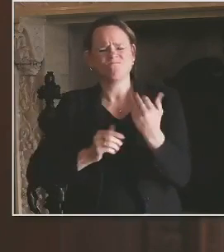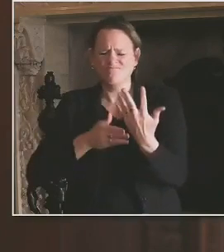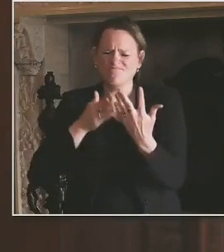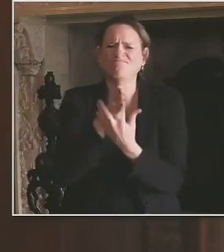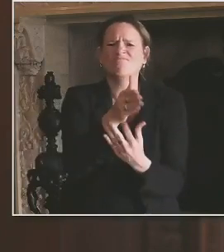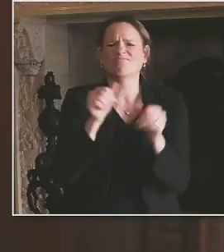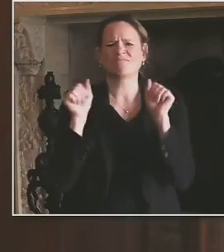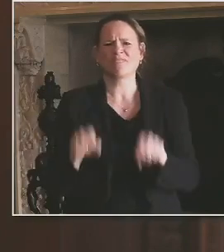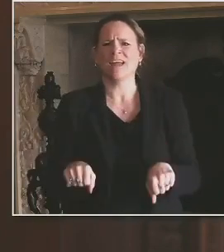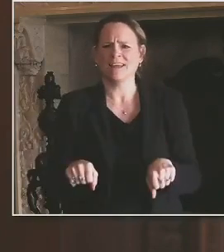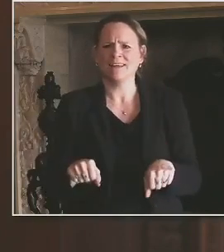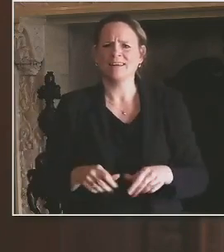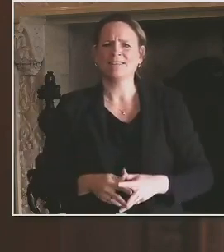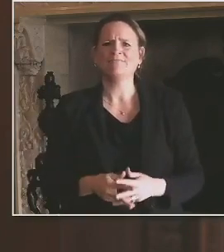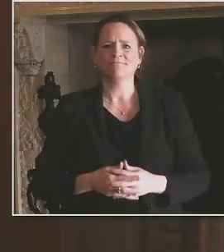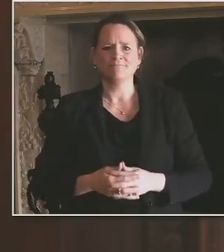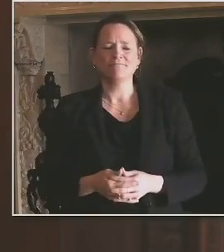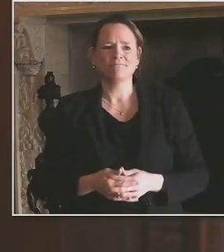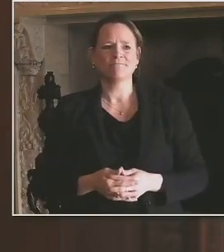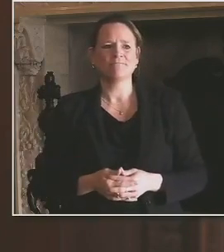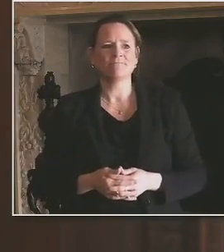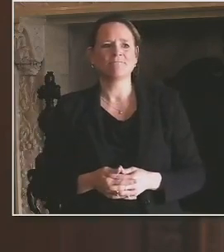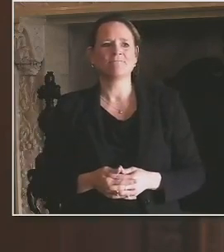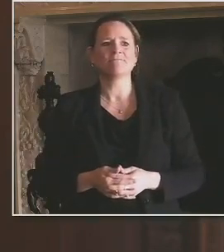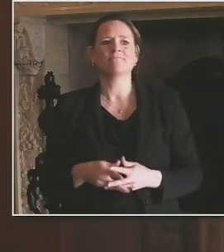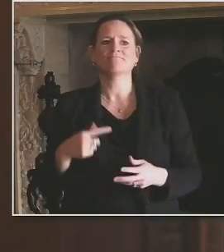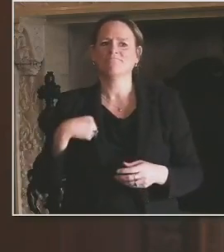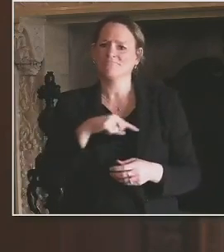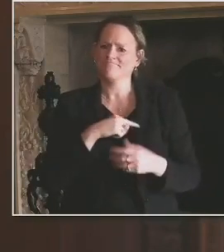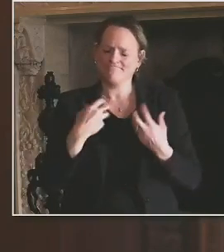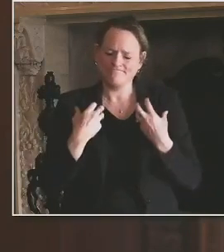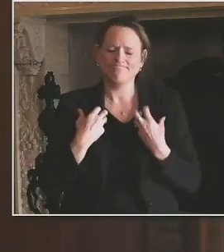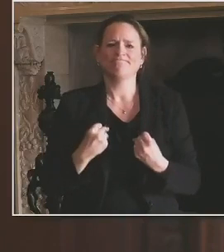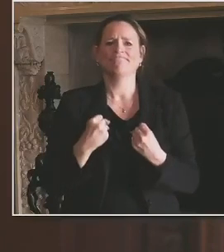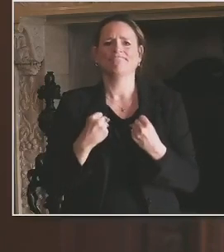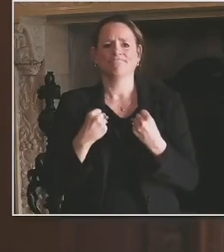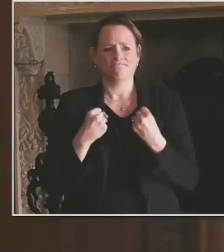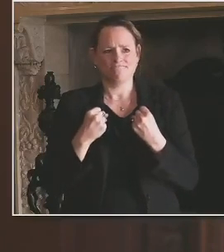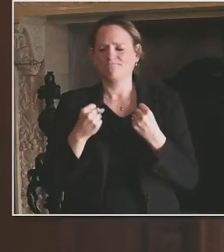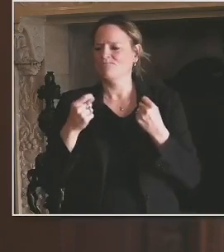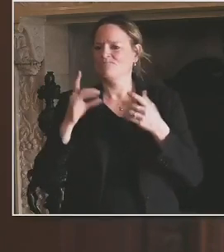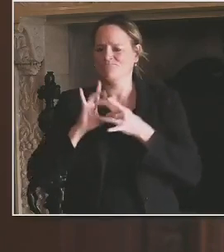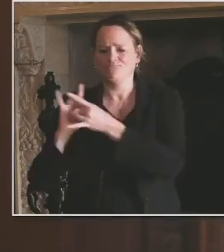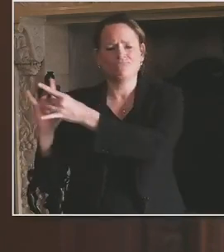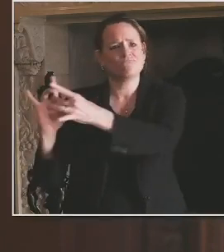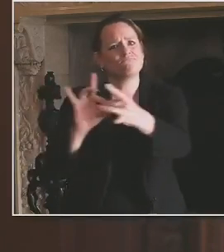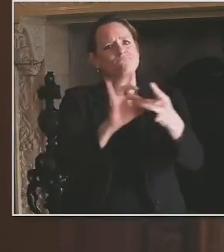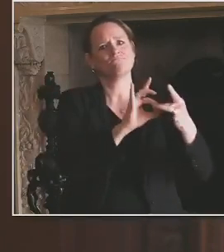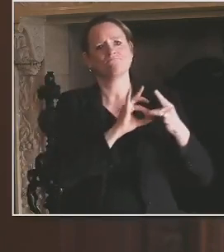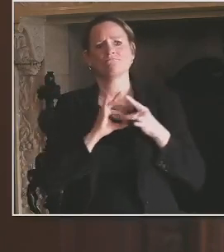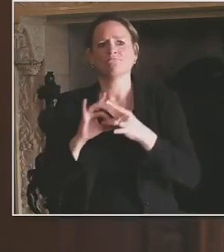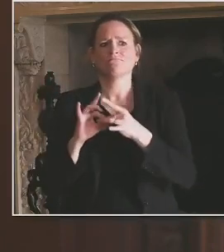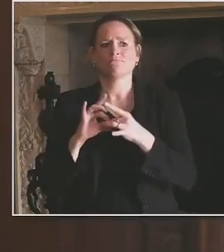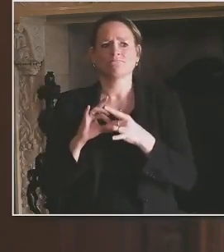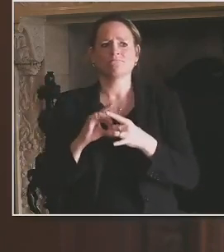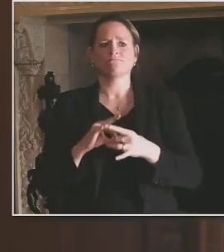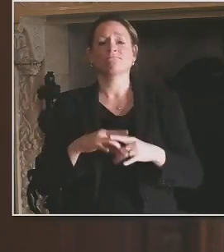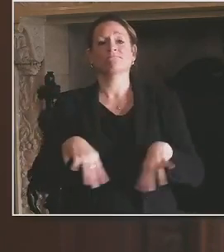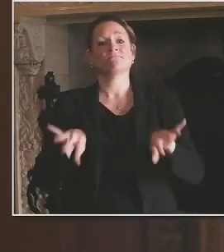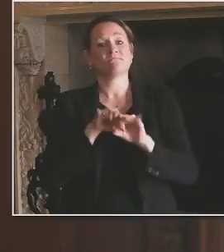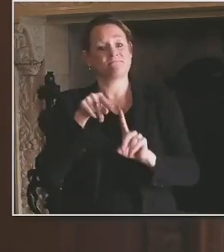our communities first, we can bounce back together. And this challenge belongs to all of us. The economic recovery of